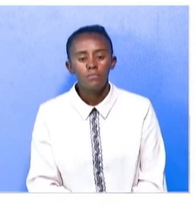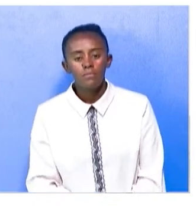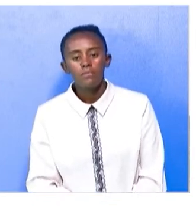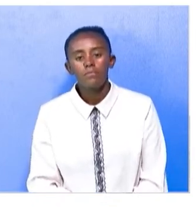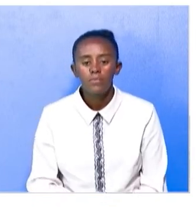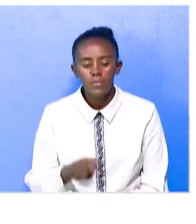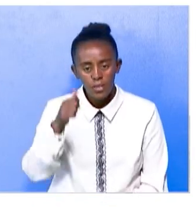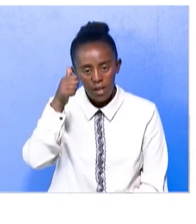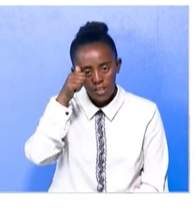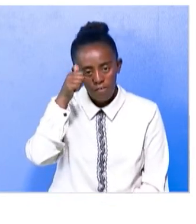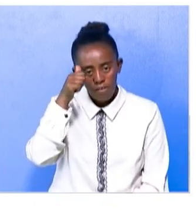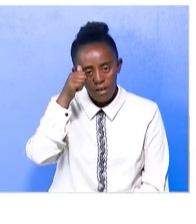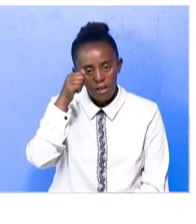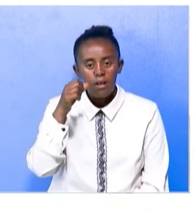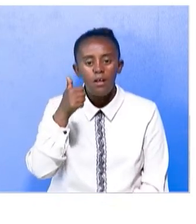Asafa,